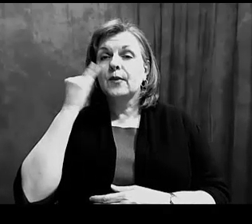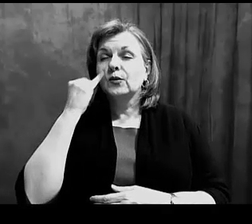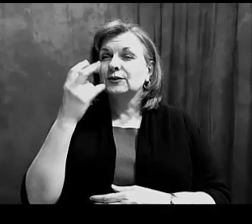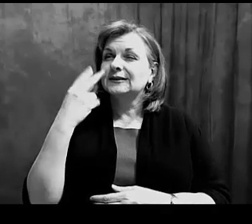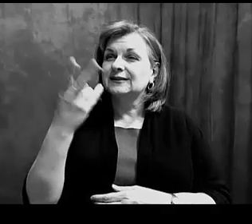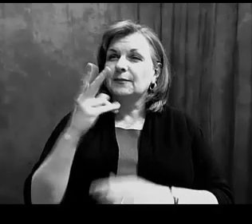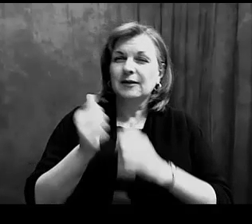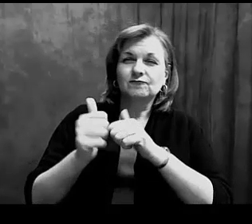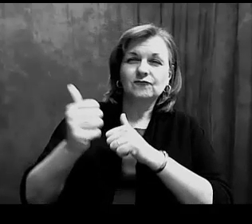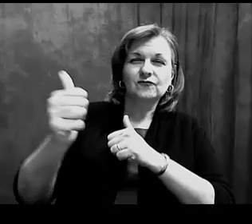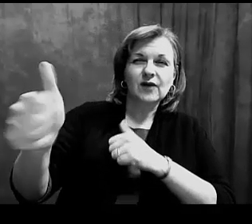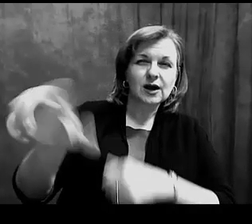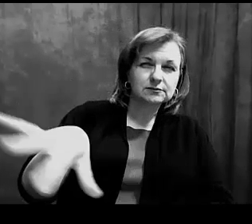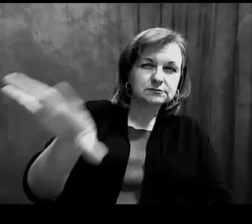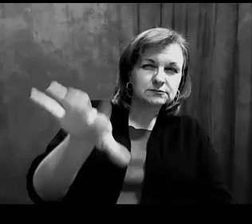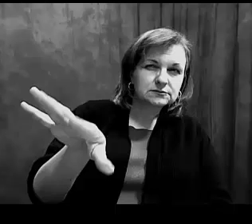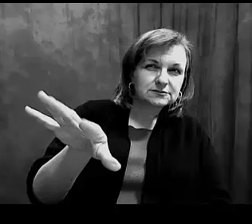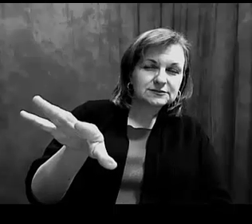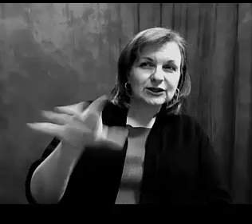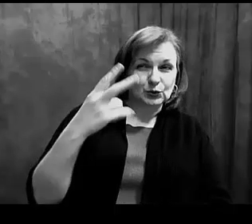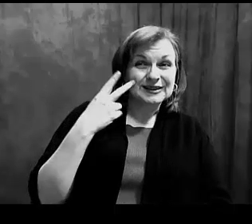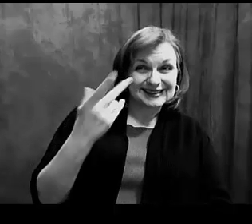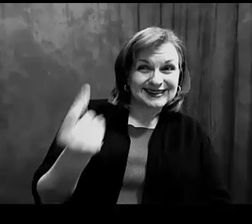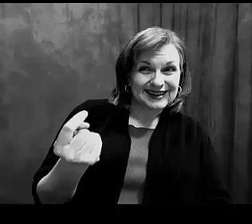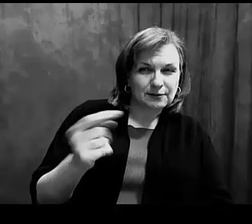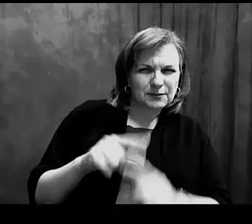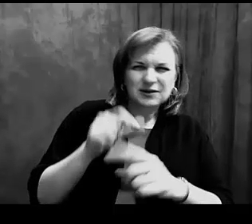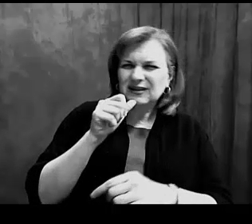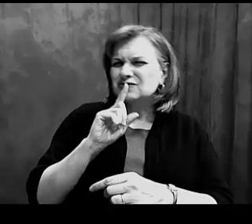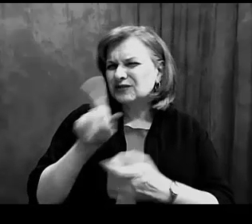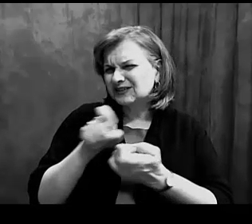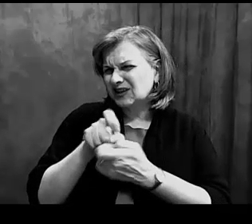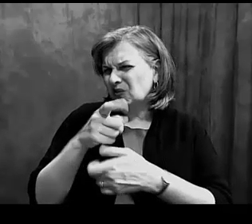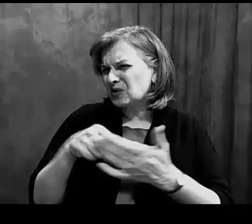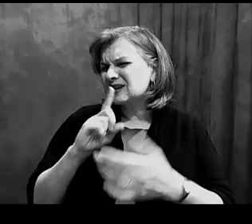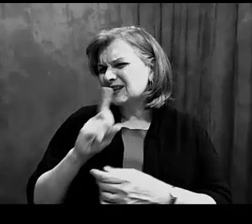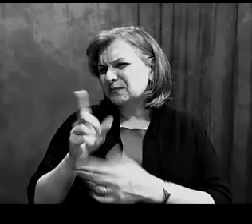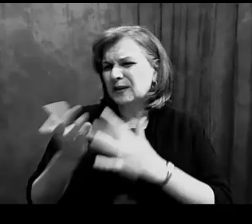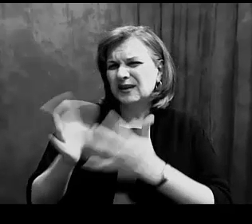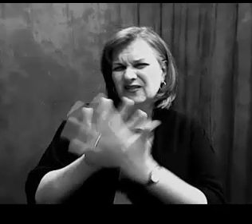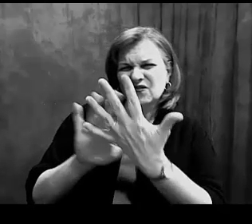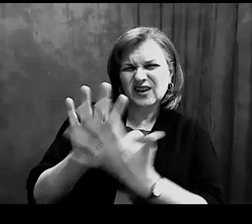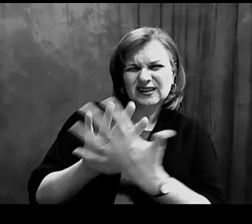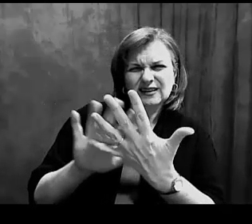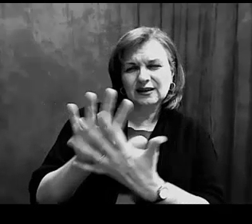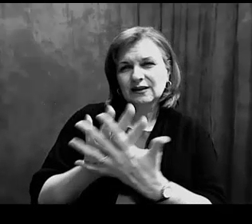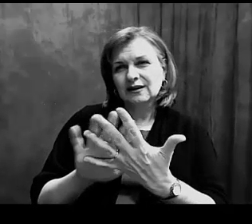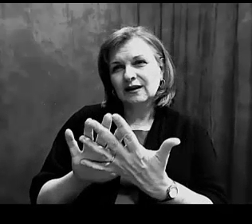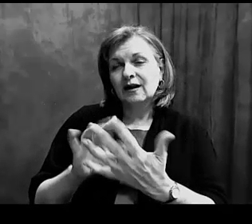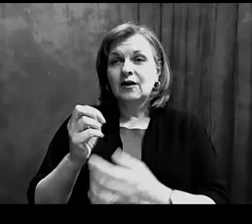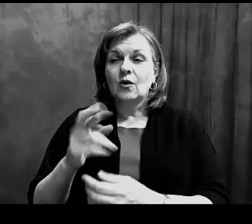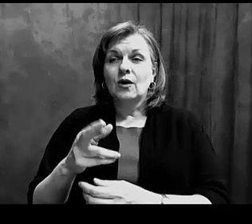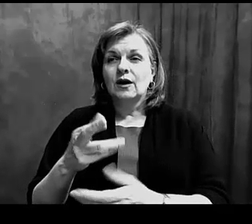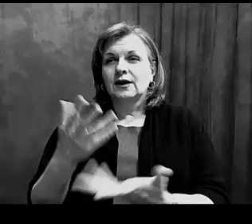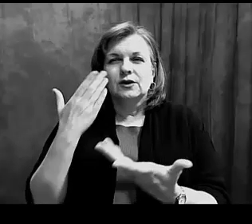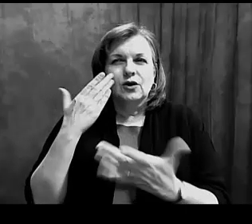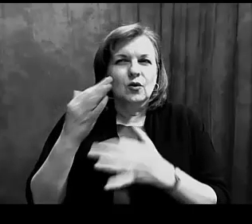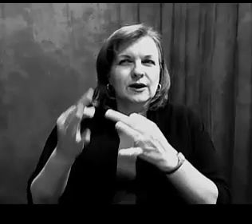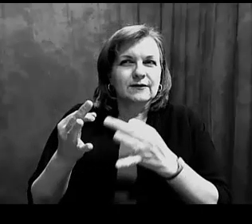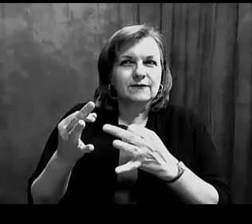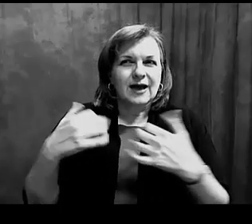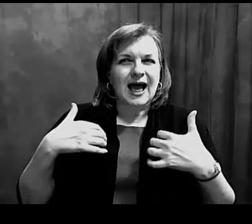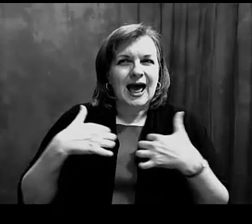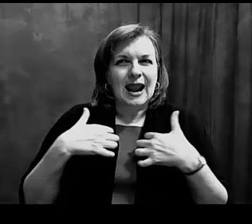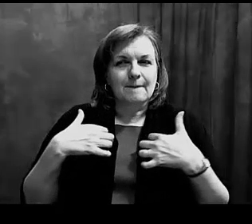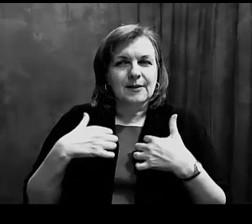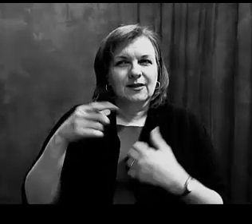in a distance, but you might not be able to make out what they actually are. It might be fuzzy to you. You might not